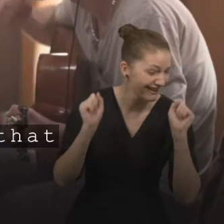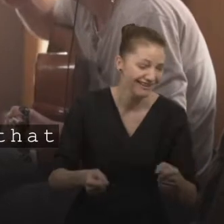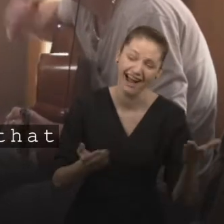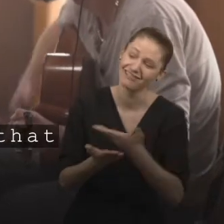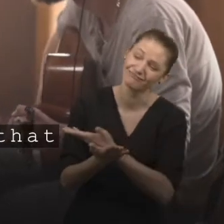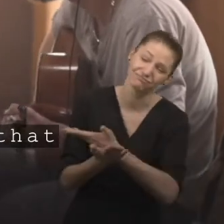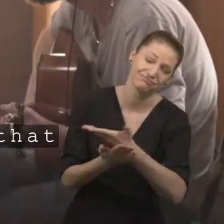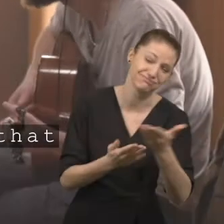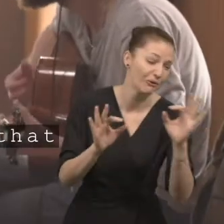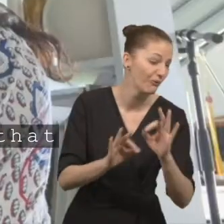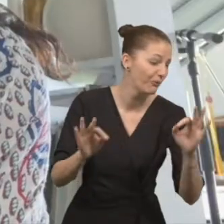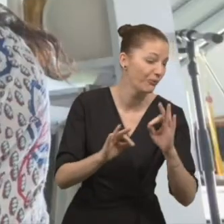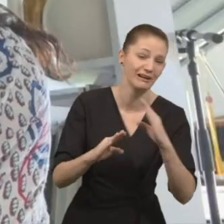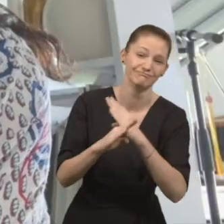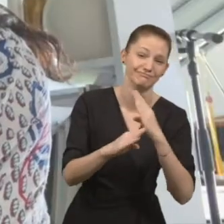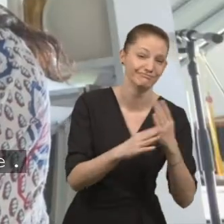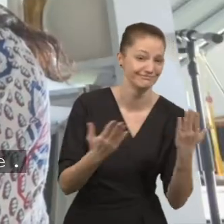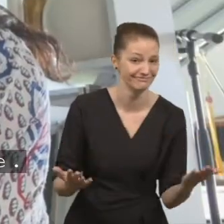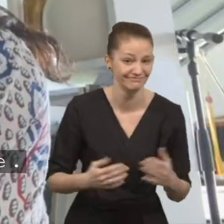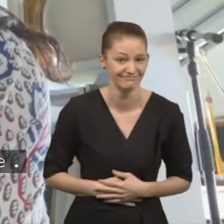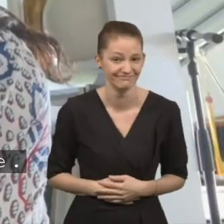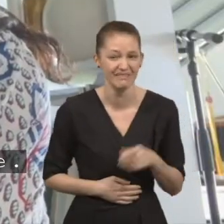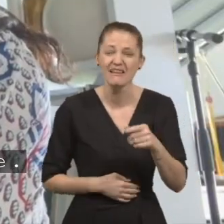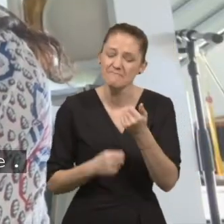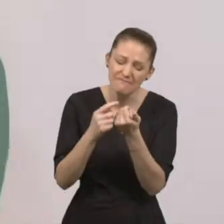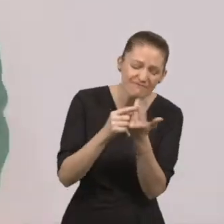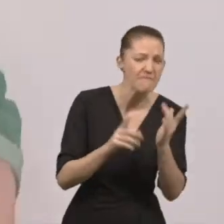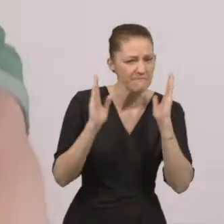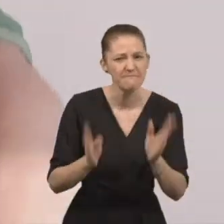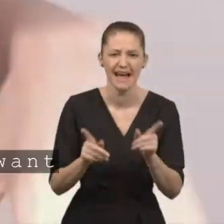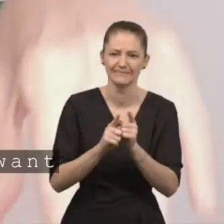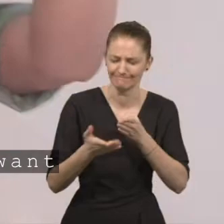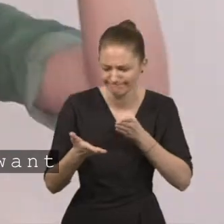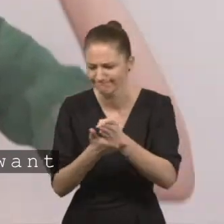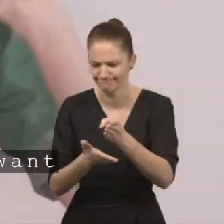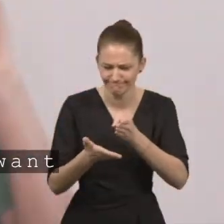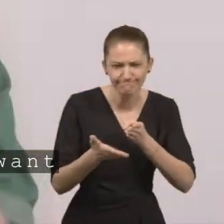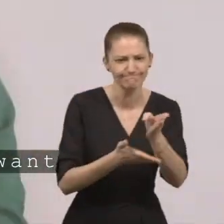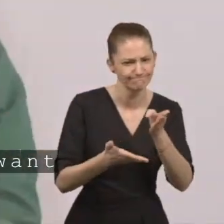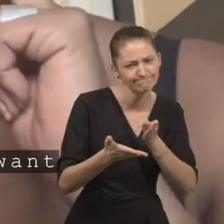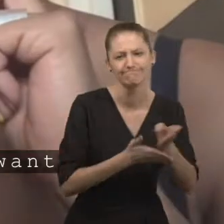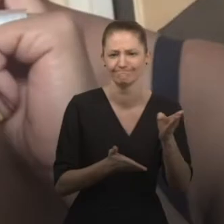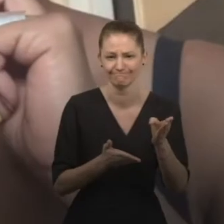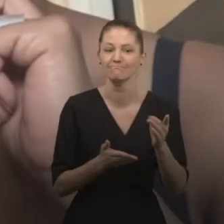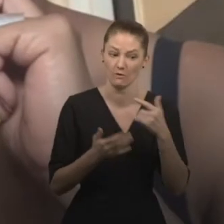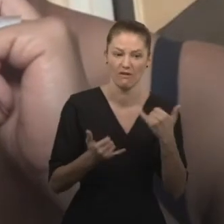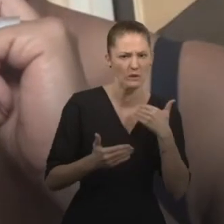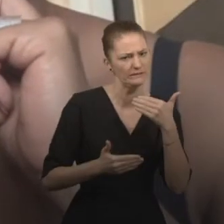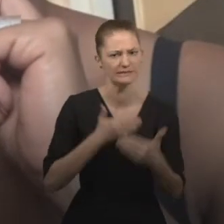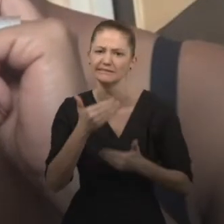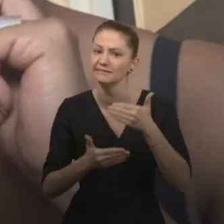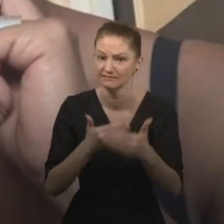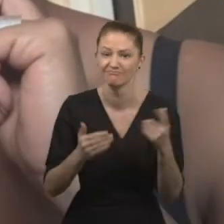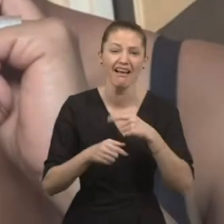There are so many codes that have to be broken, and we're going there. We can choose what we want, and